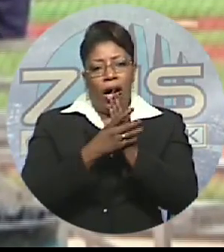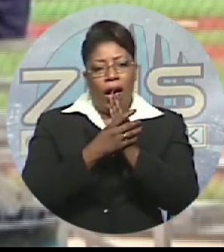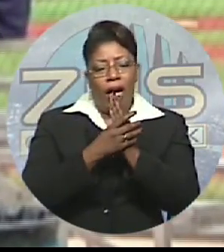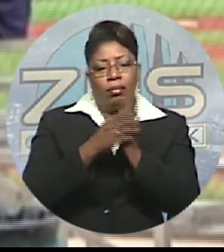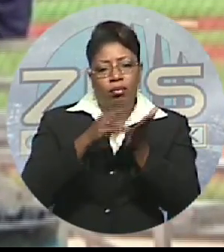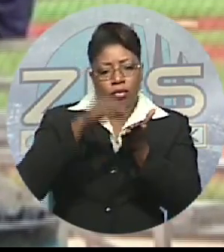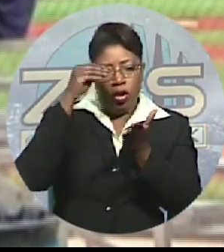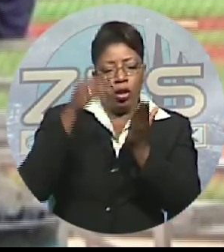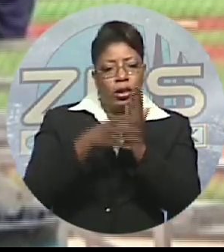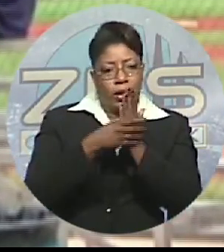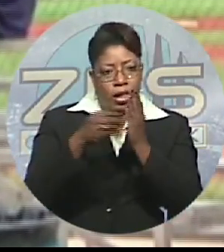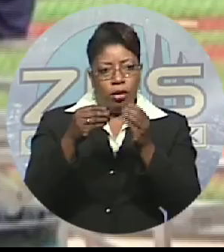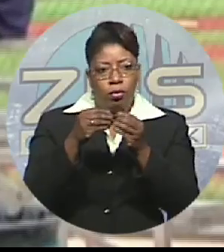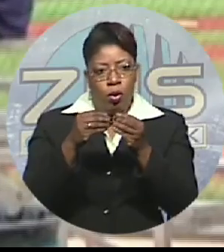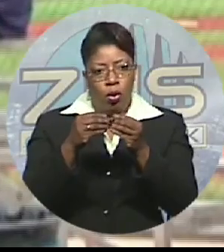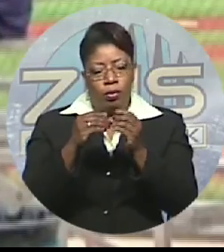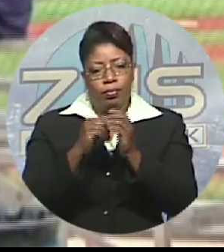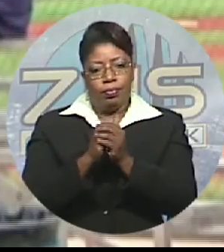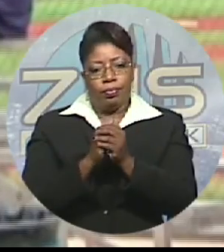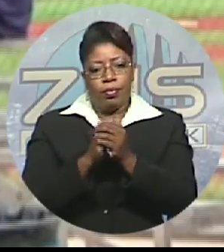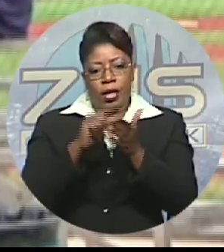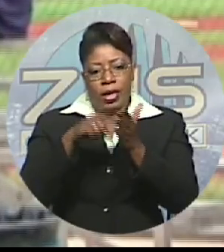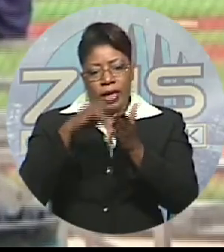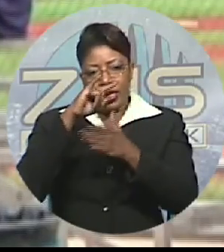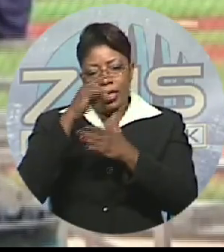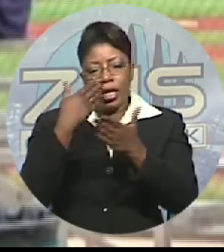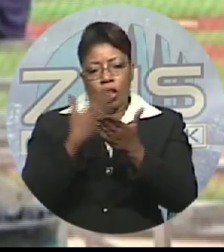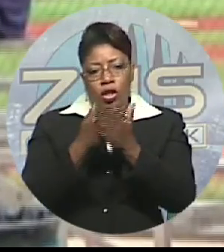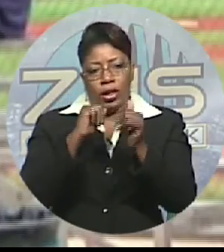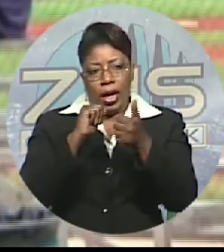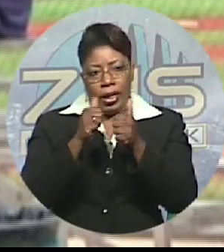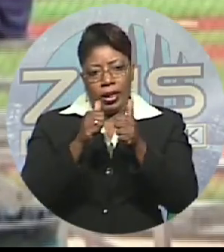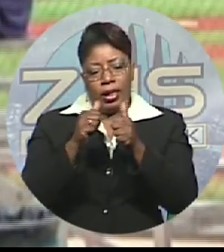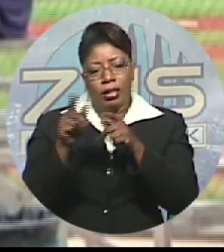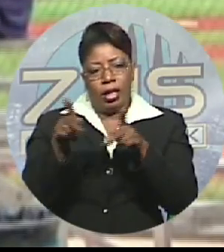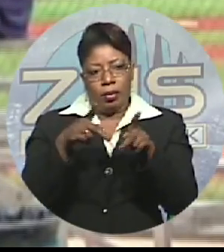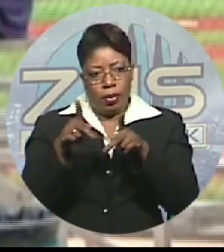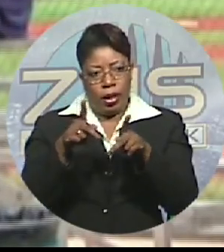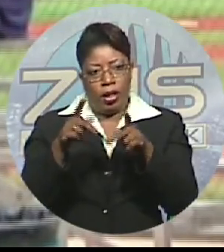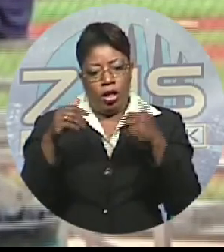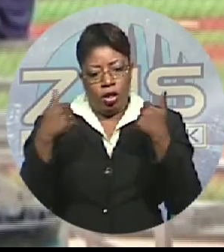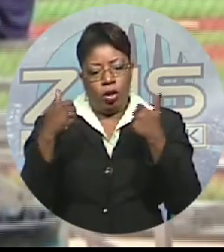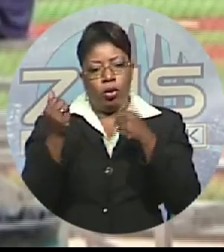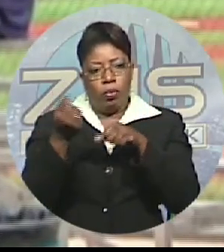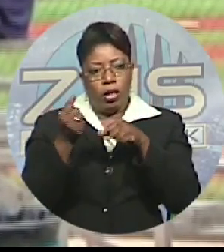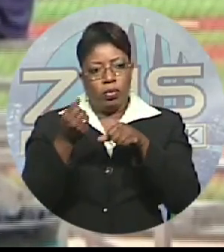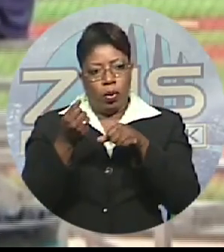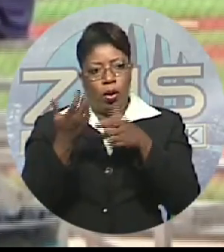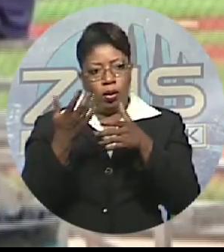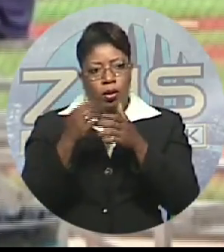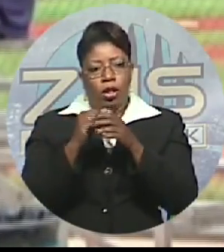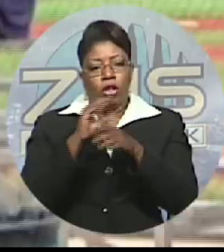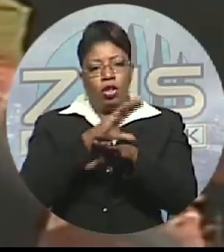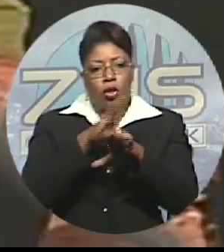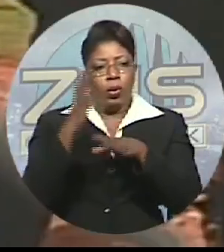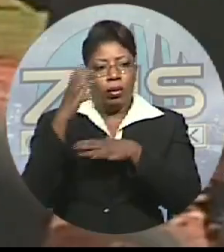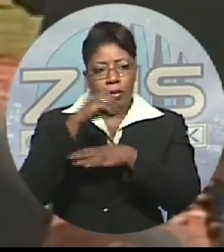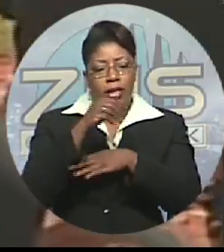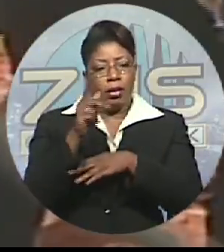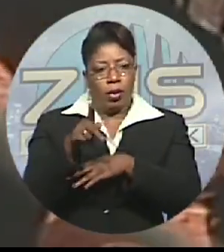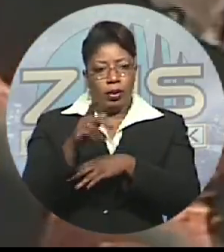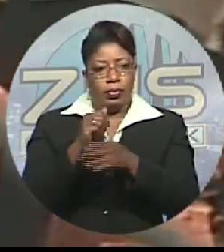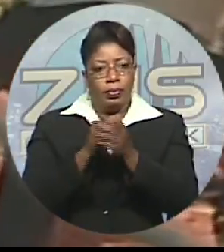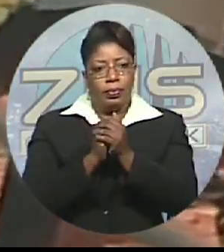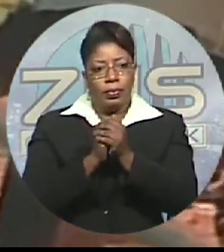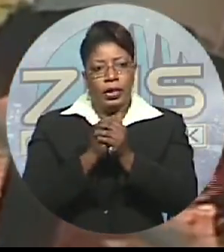So these kids are good athletes. They play youth baseball, and you have to look everywhere because you don't want to miss anyone.